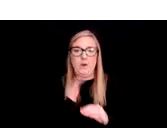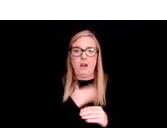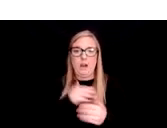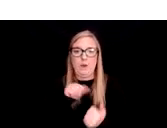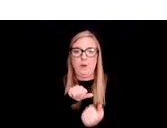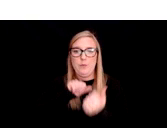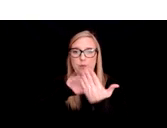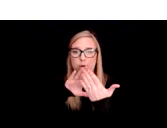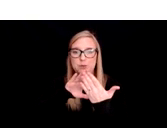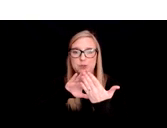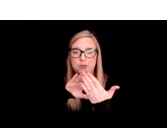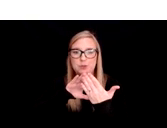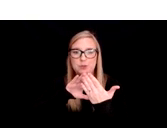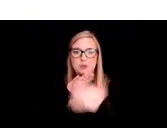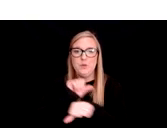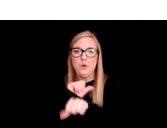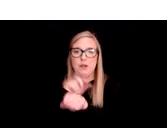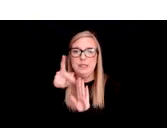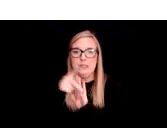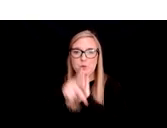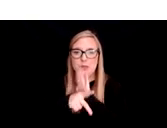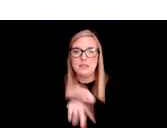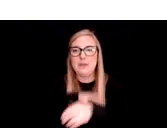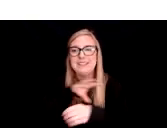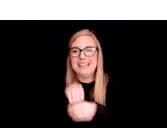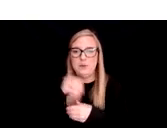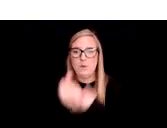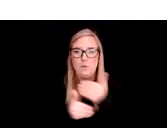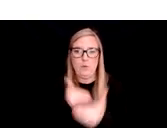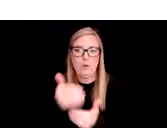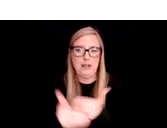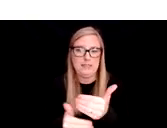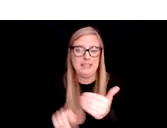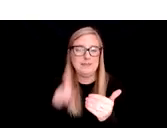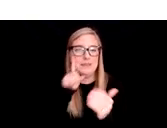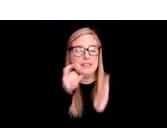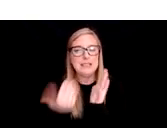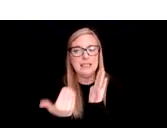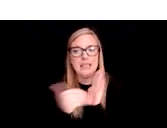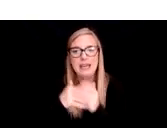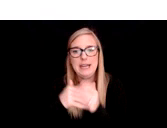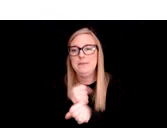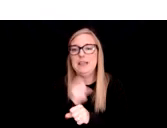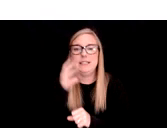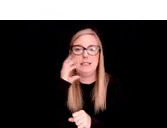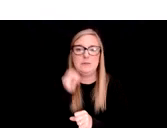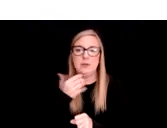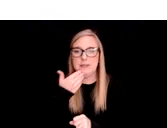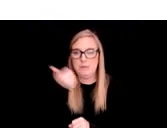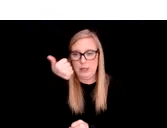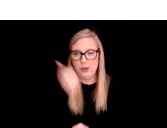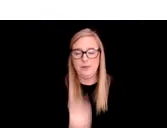work these principles into the process, just because, again, it makes the experience that much better.